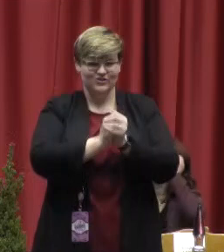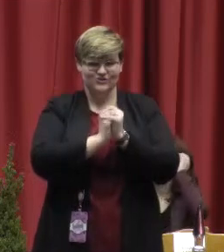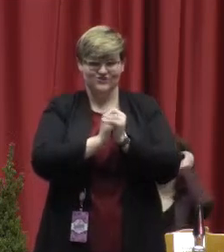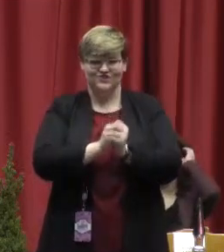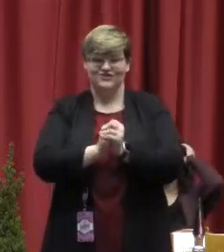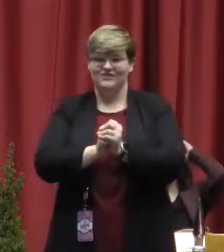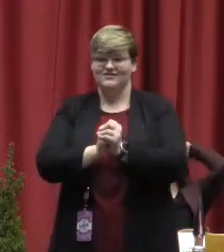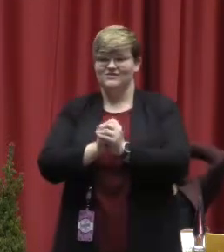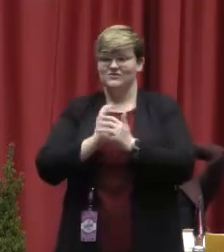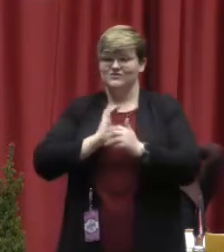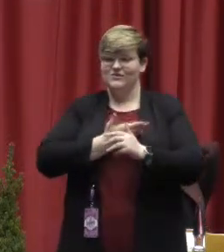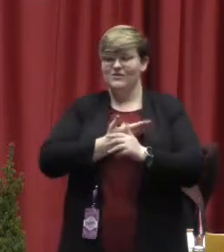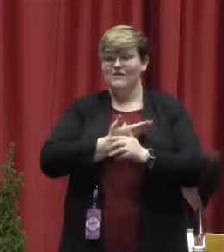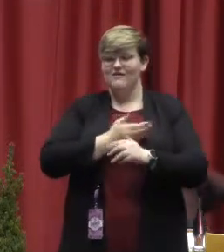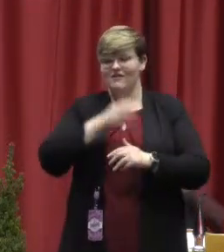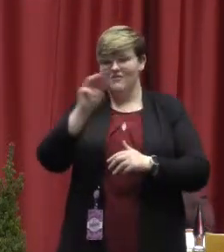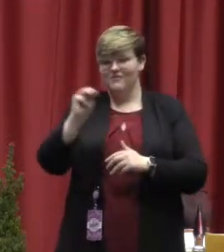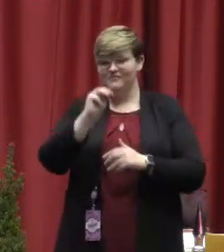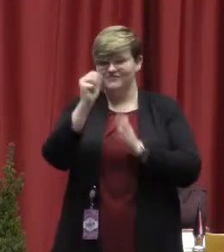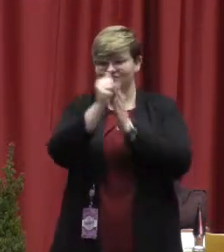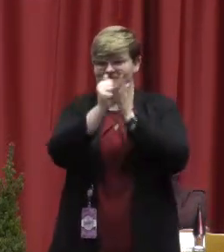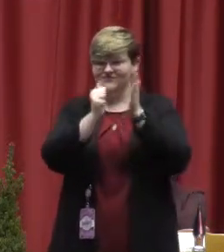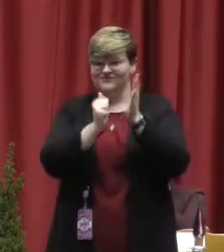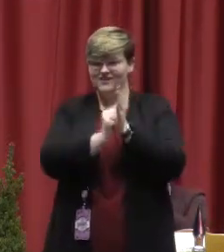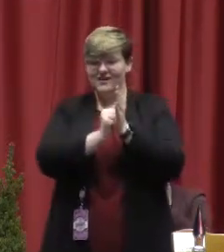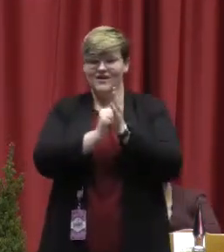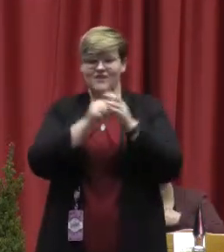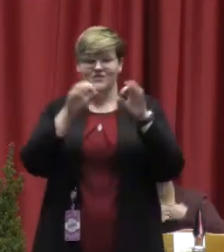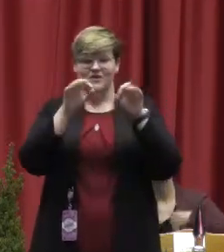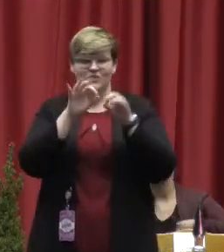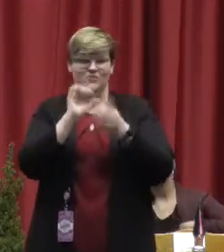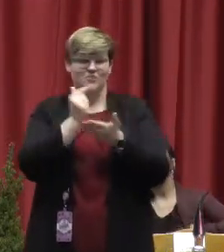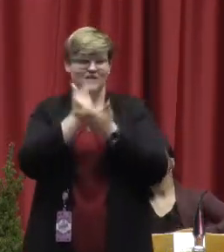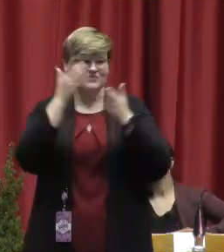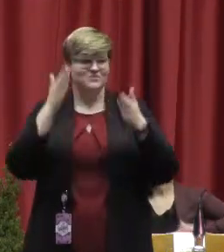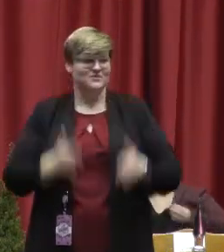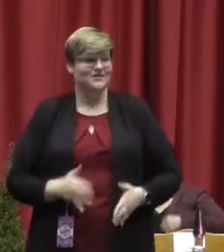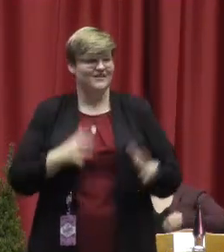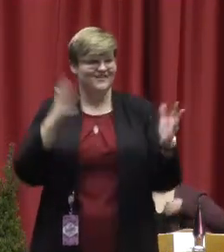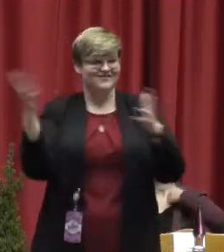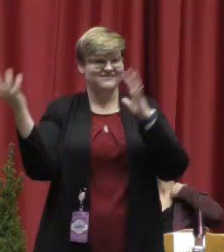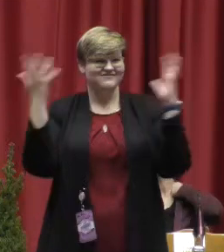Congratulations to our Master of Accounting graduates.